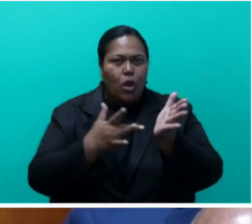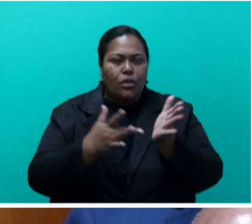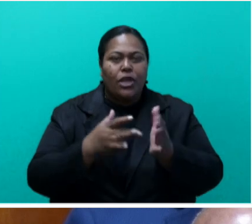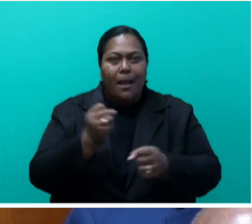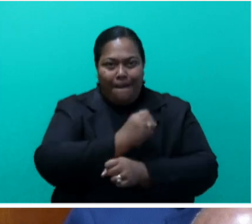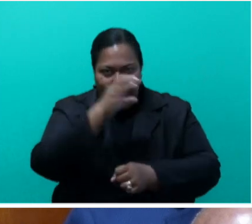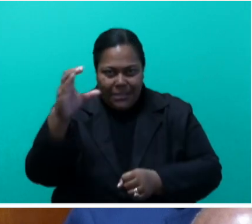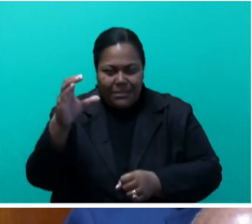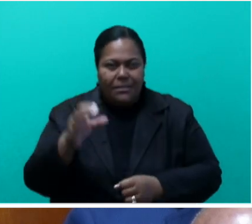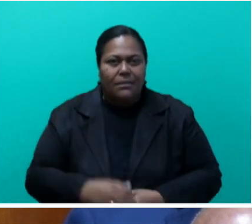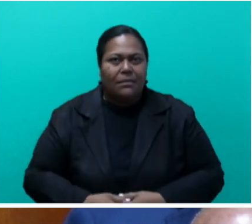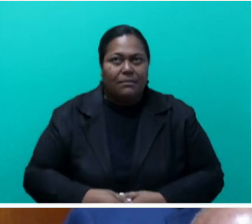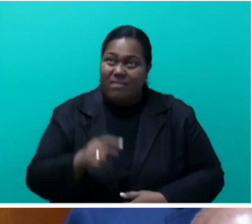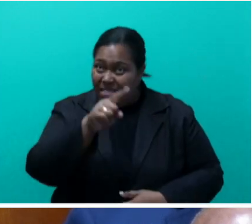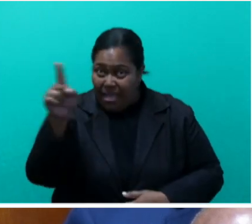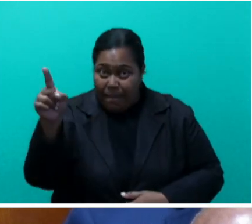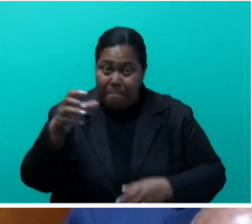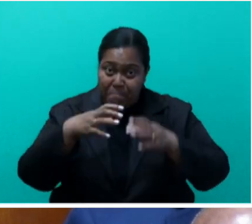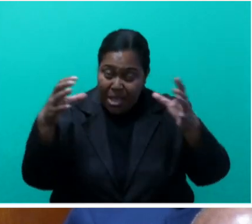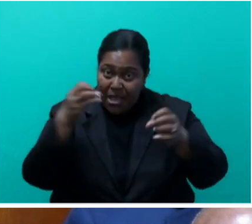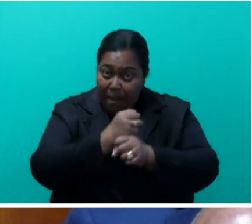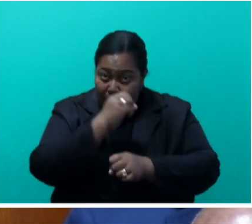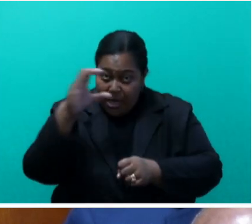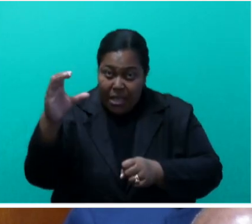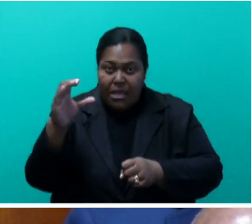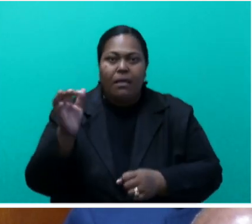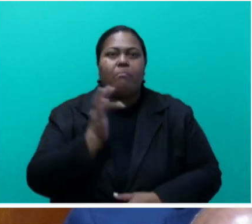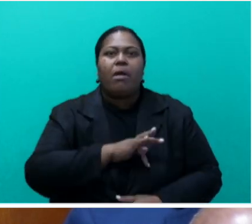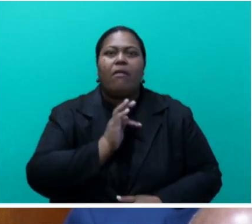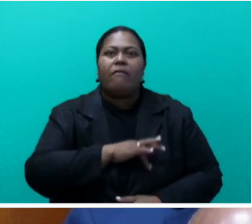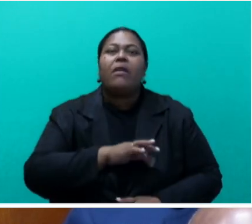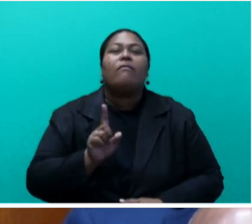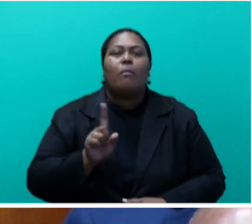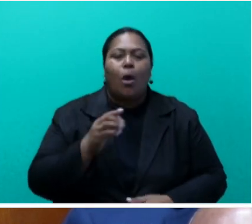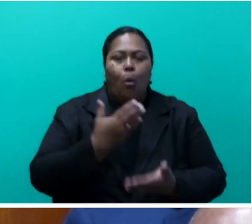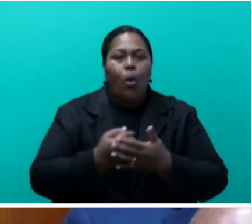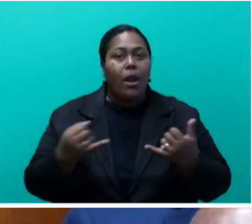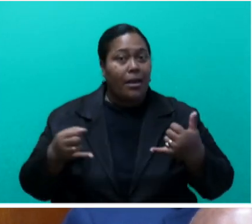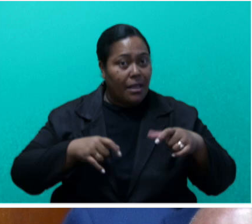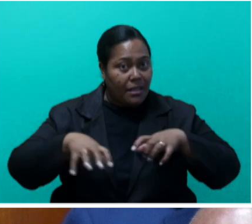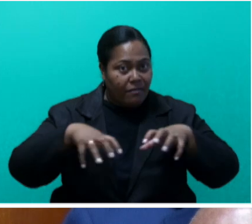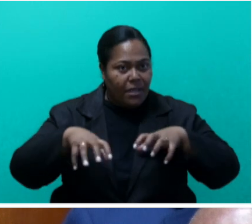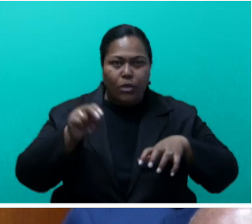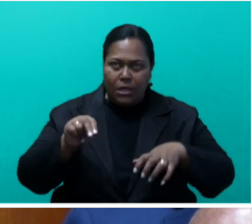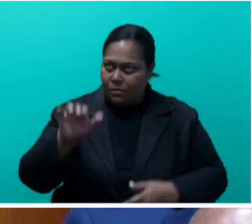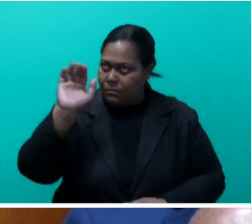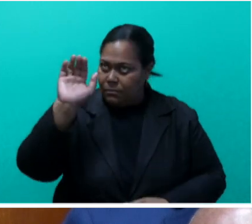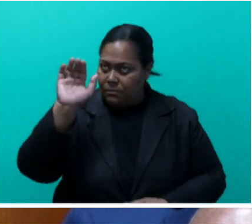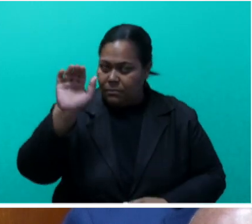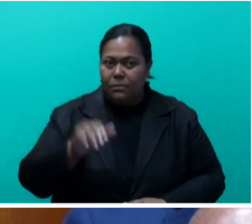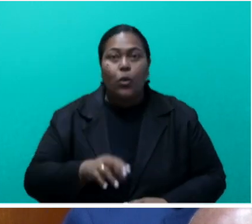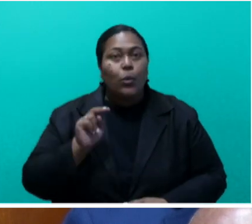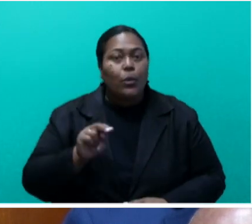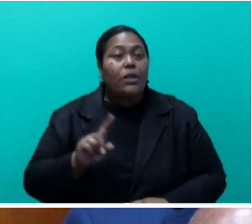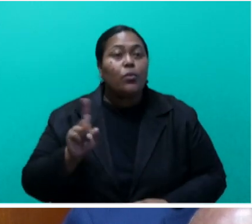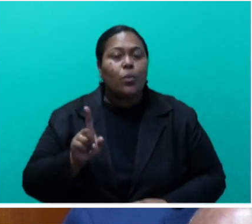that profit from online activity. We also need to look at our regulatory